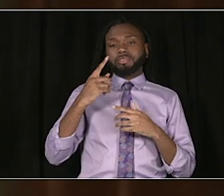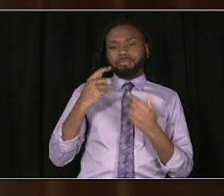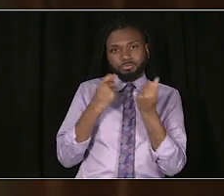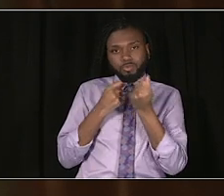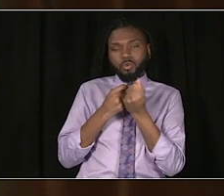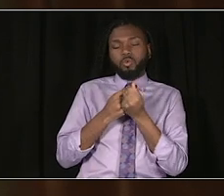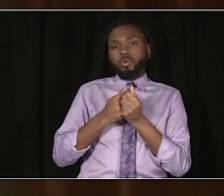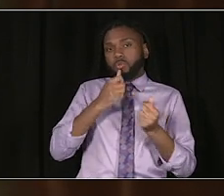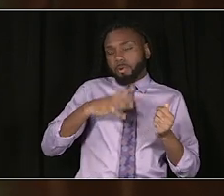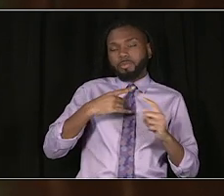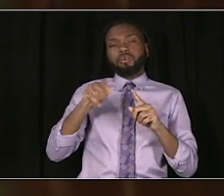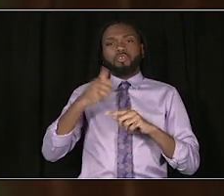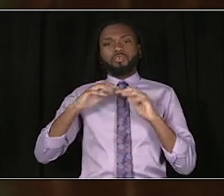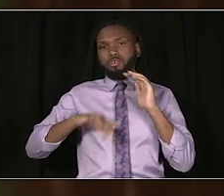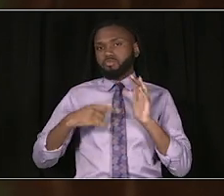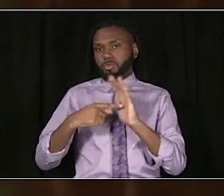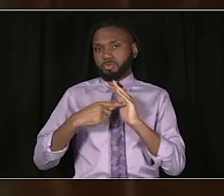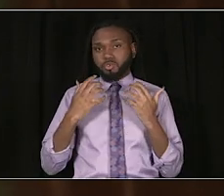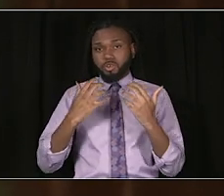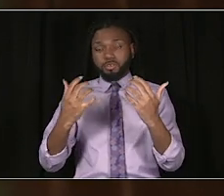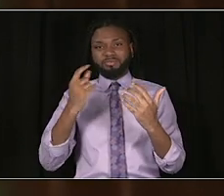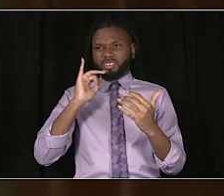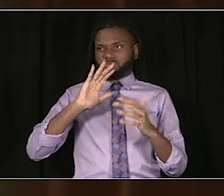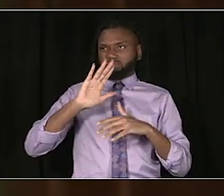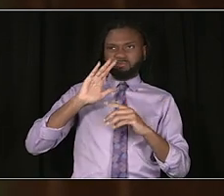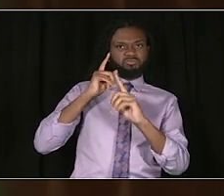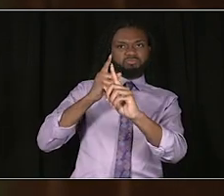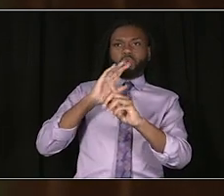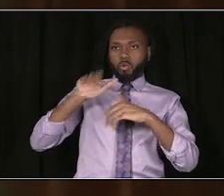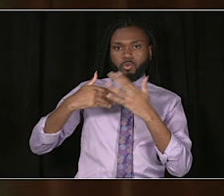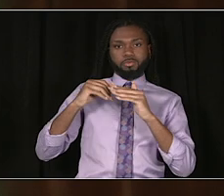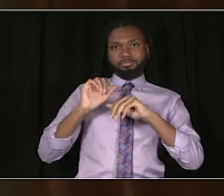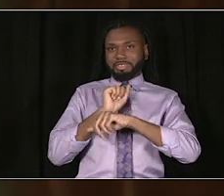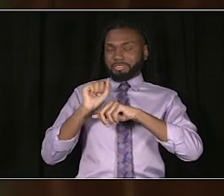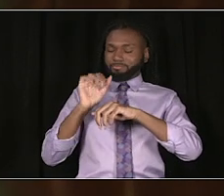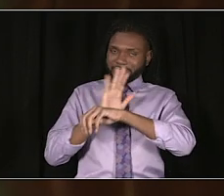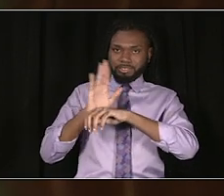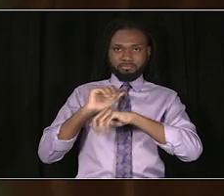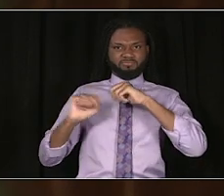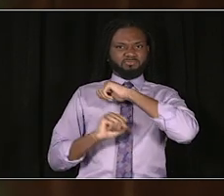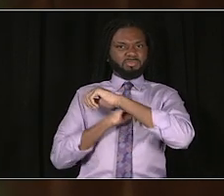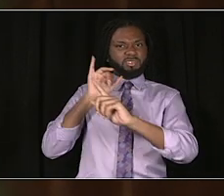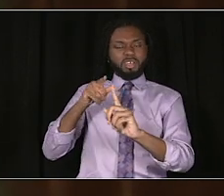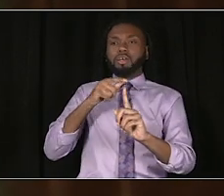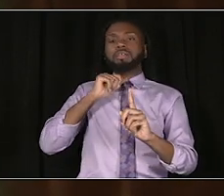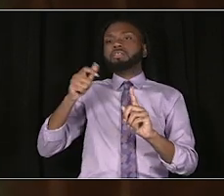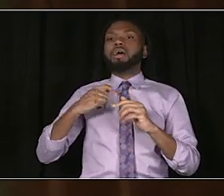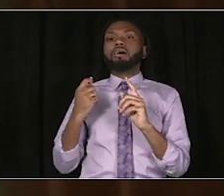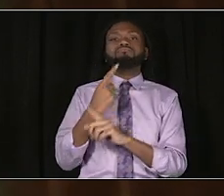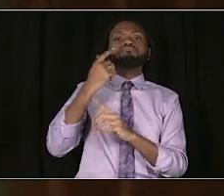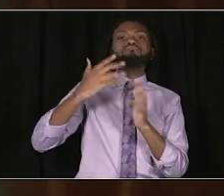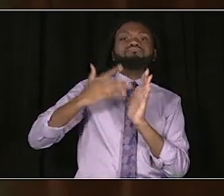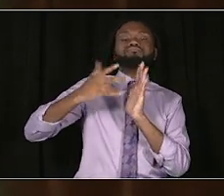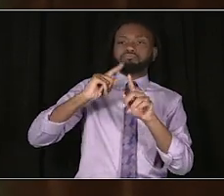and underrepresented audiences. It's what our entire business is built around. It is not a side initiative. It is what Starz stands for